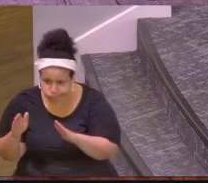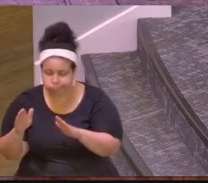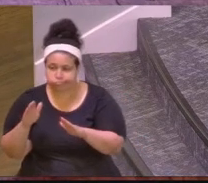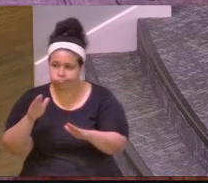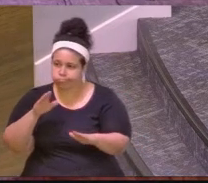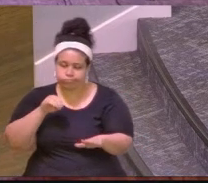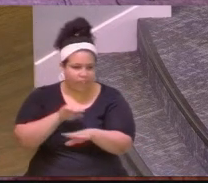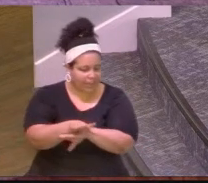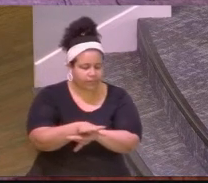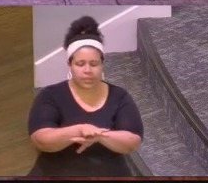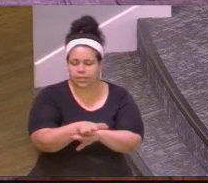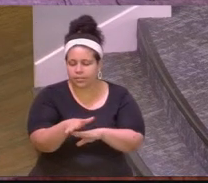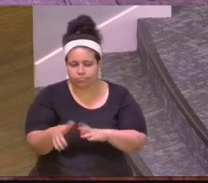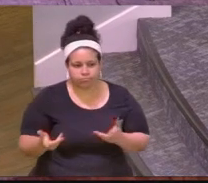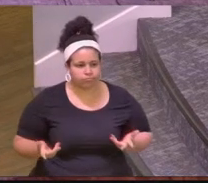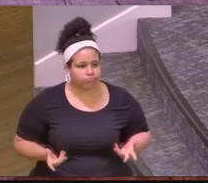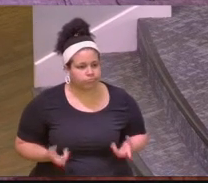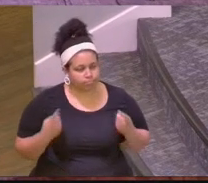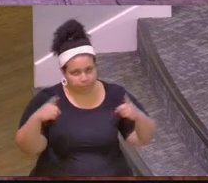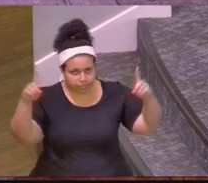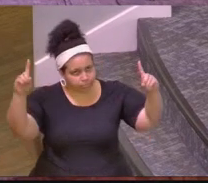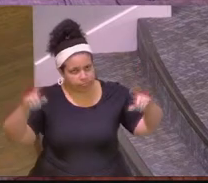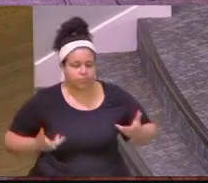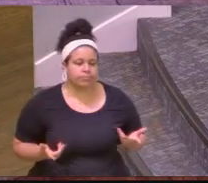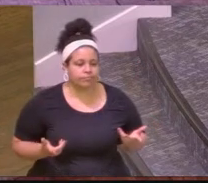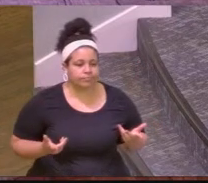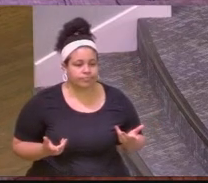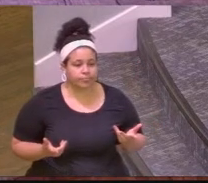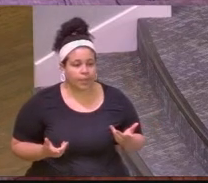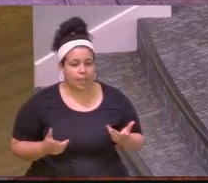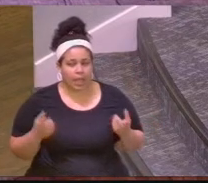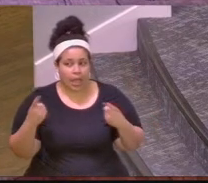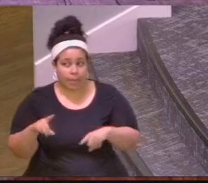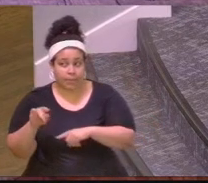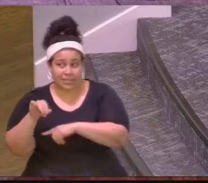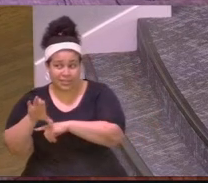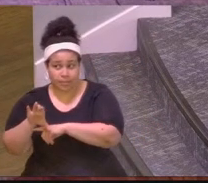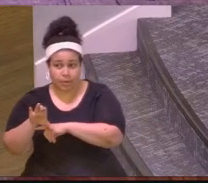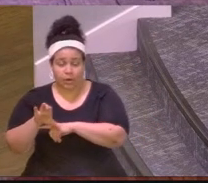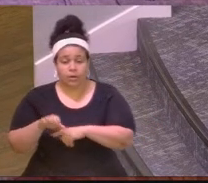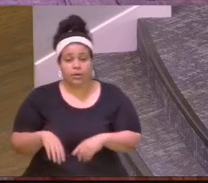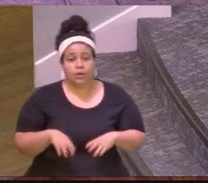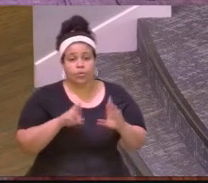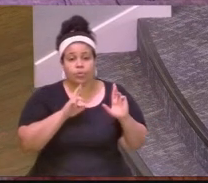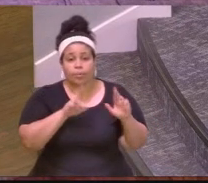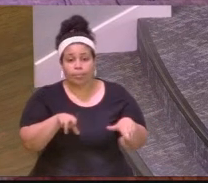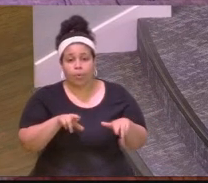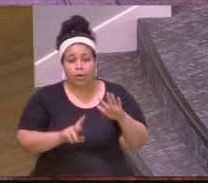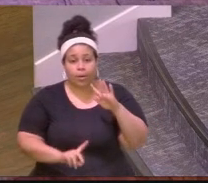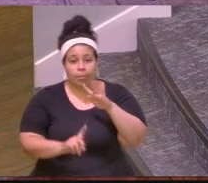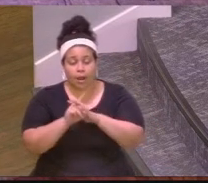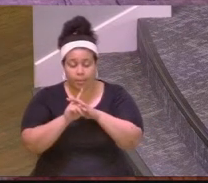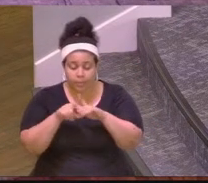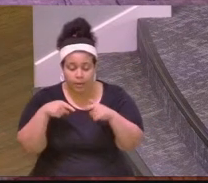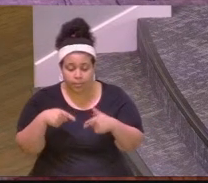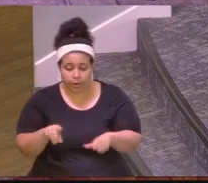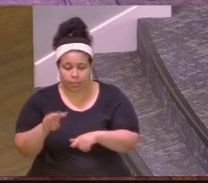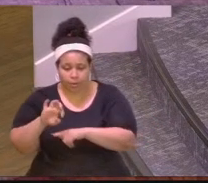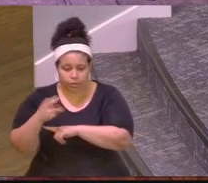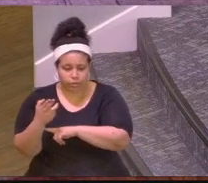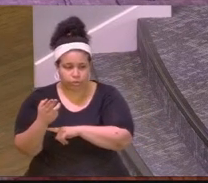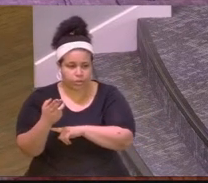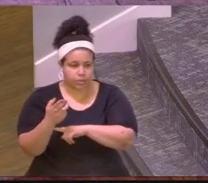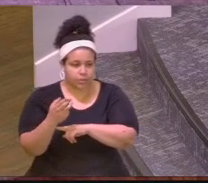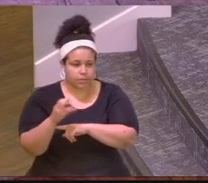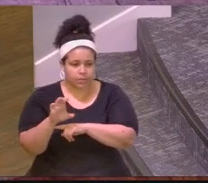December. The report came out in March. And at that time, Cognia held CCSD